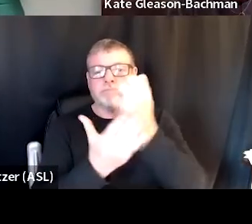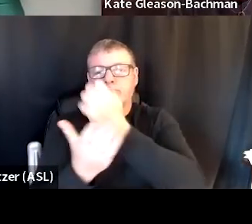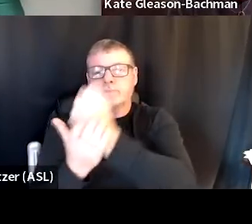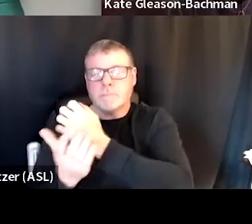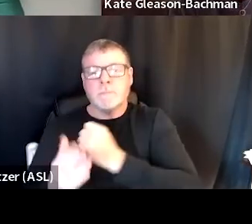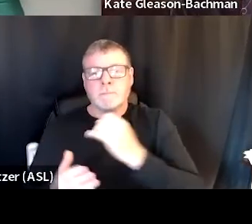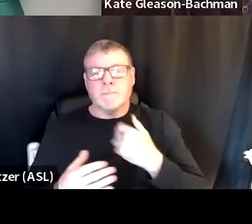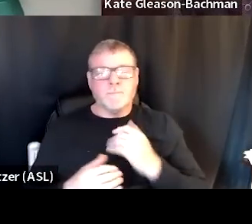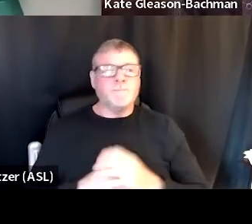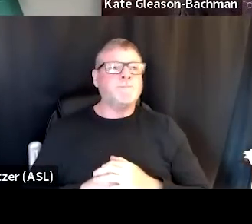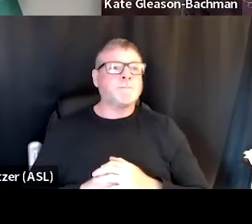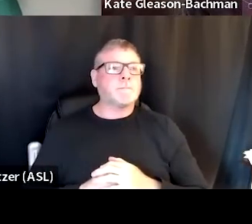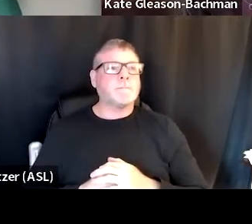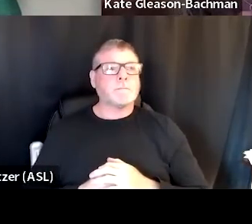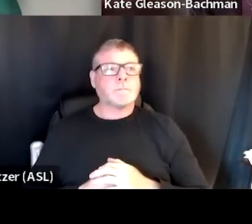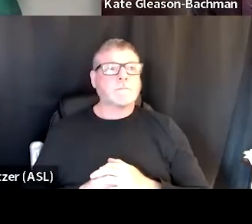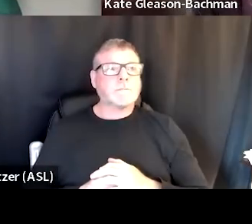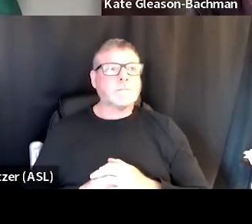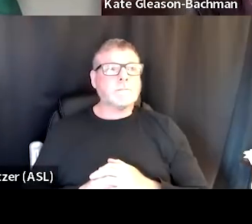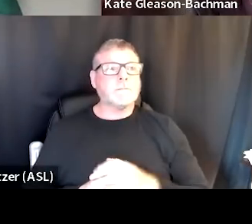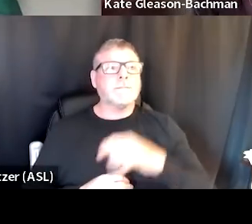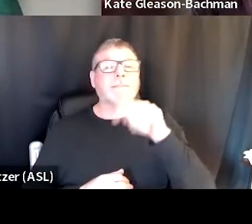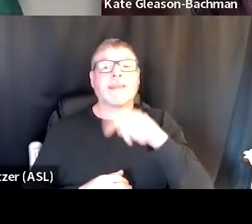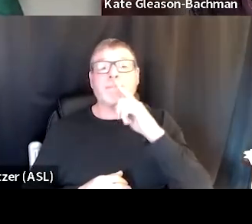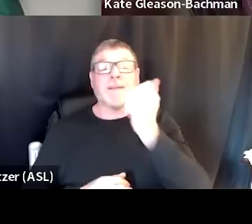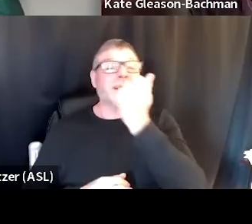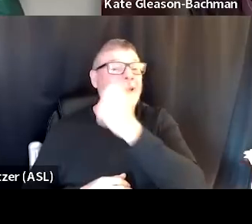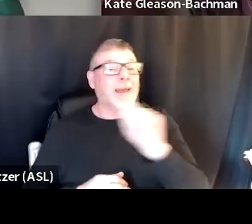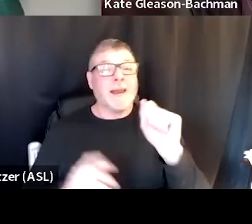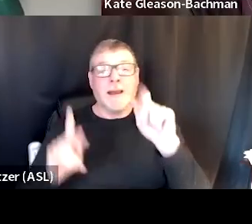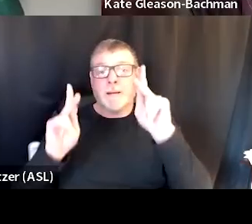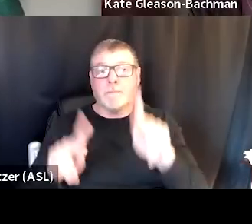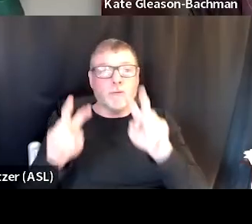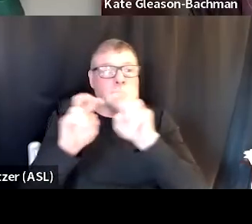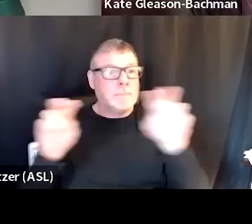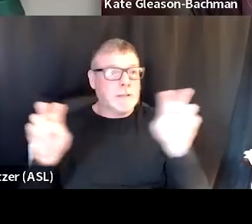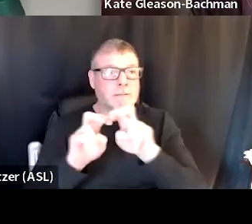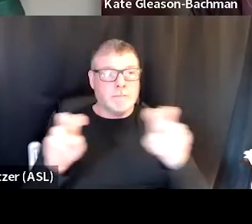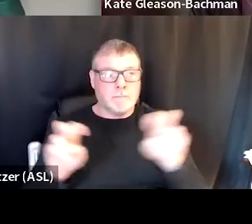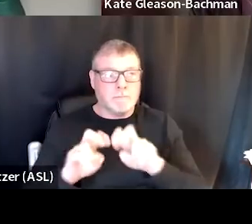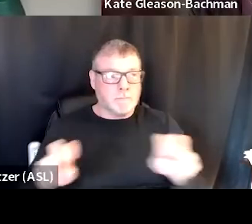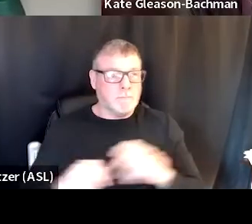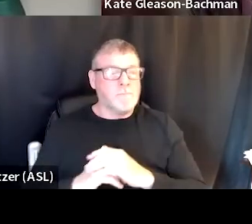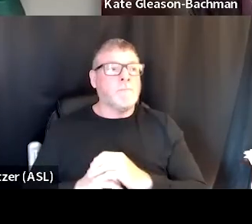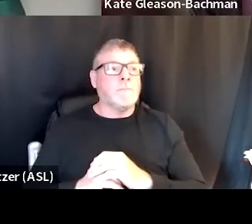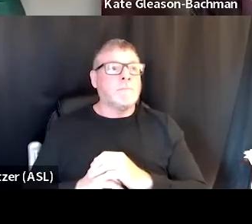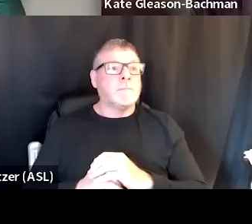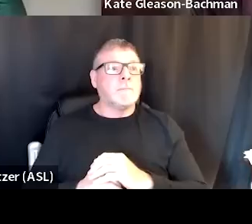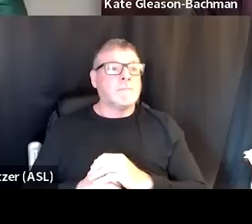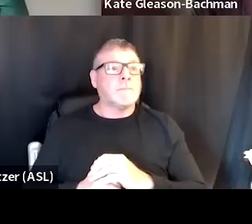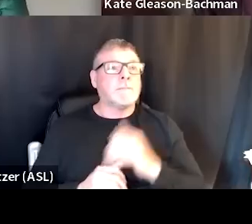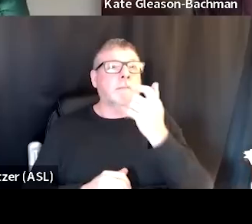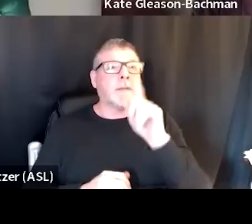that you already sent. So this can be just for anybody on the panel. I'll open it up to everybody. Just to